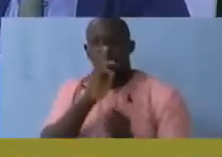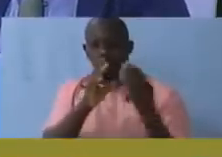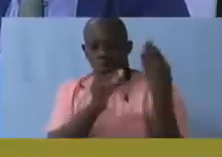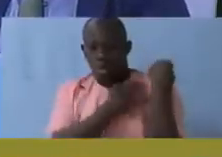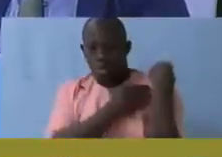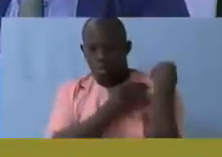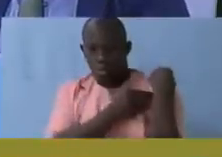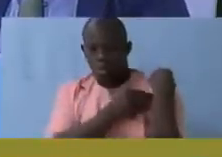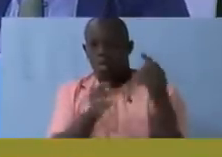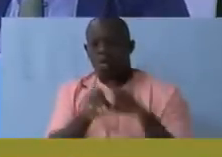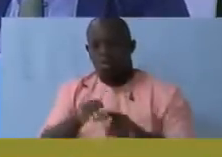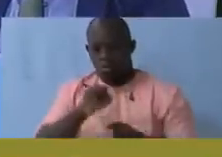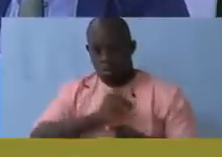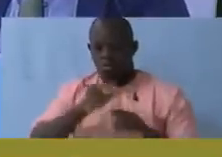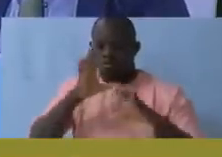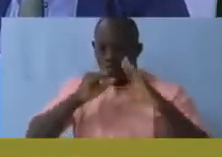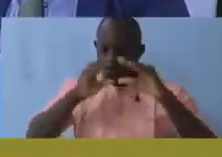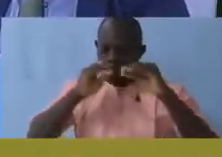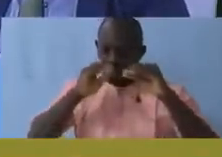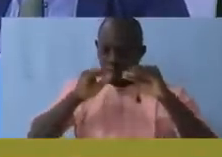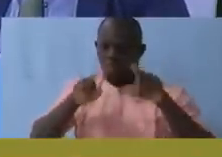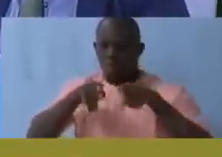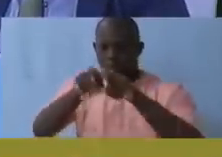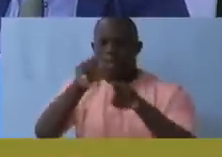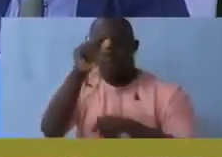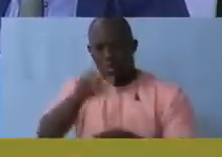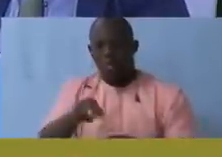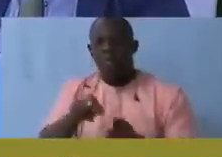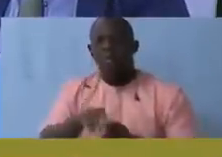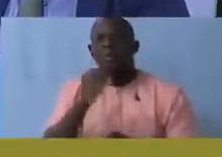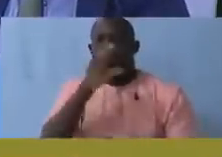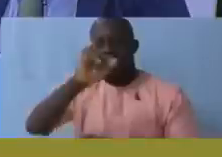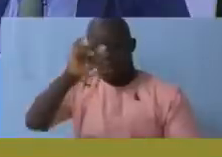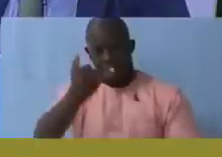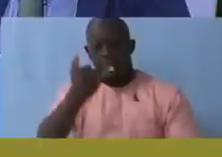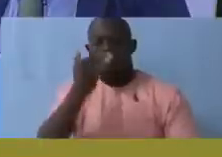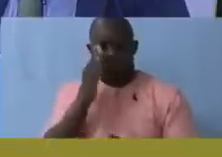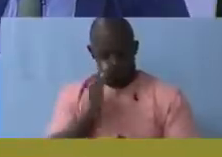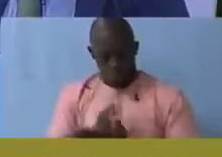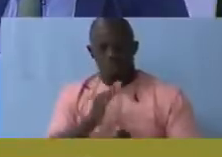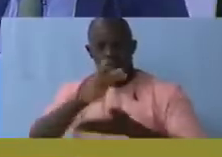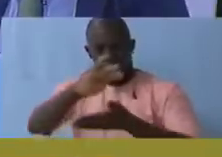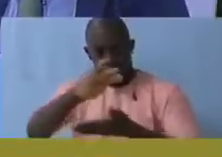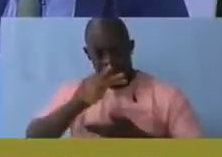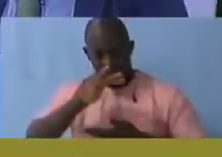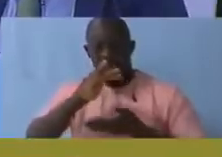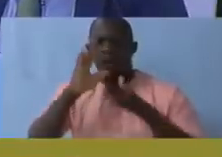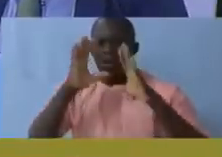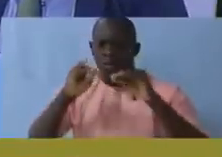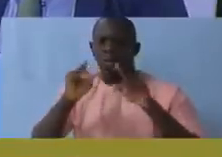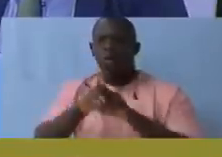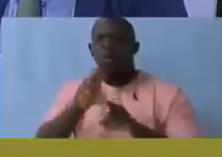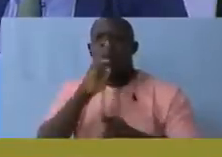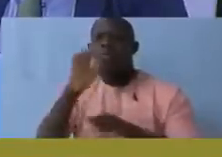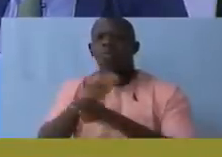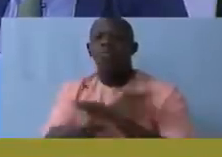So I spoke to him. They said yes, they got the message. And who was the in charge?